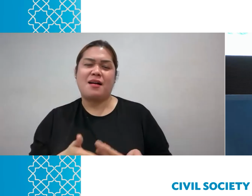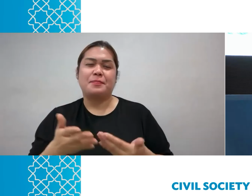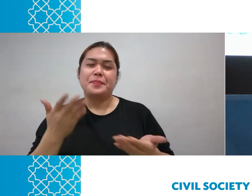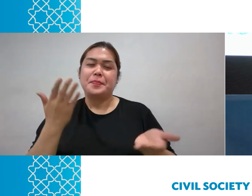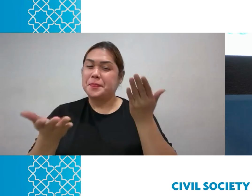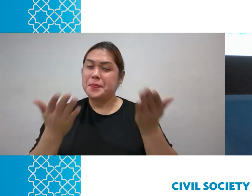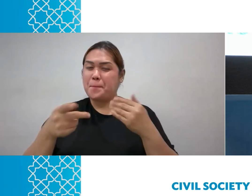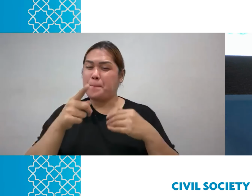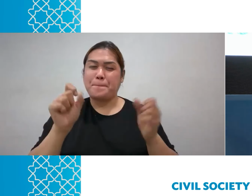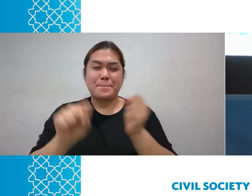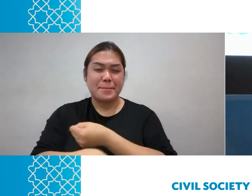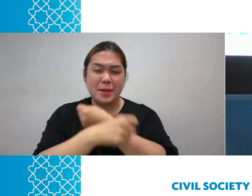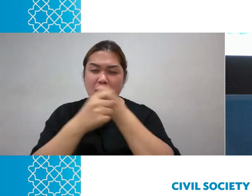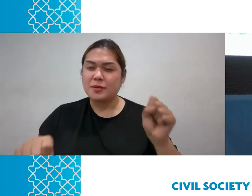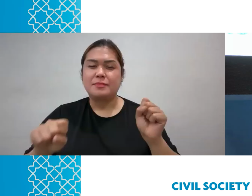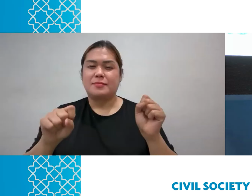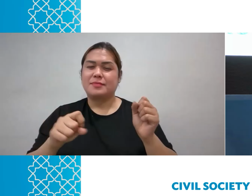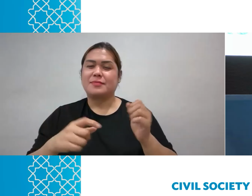it is